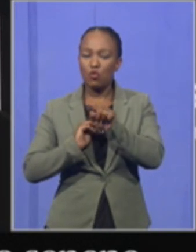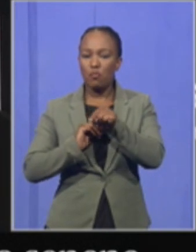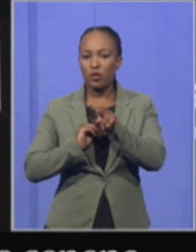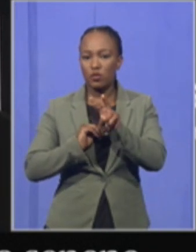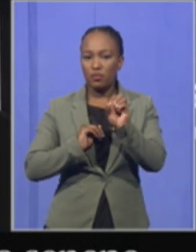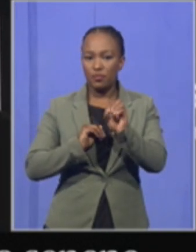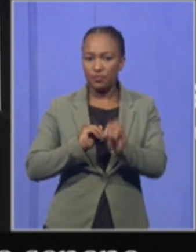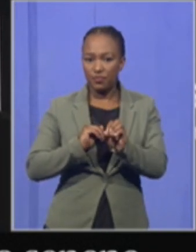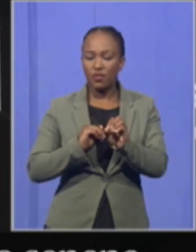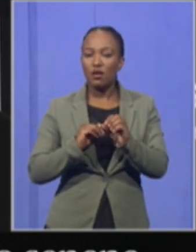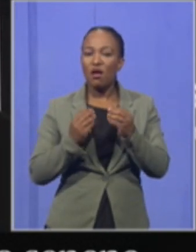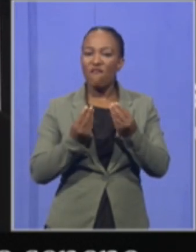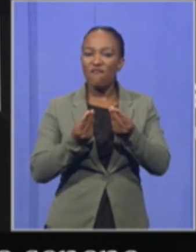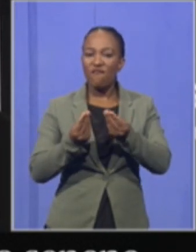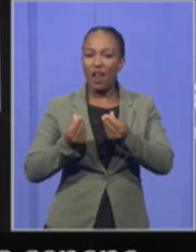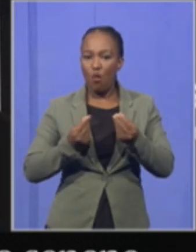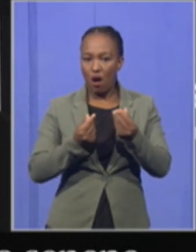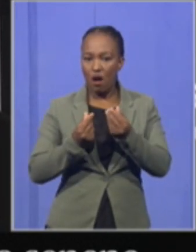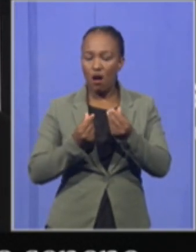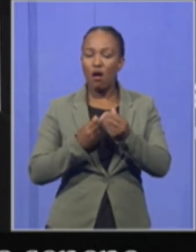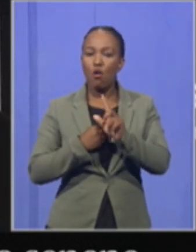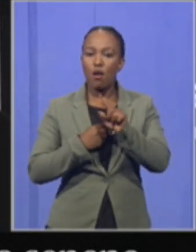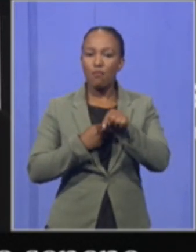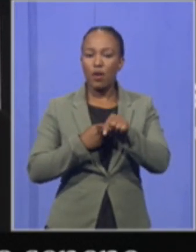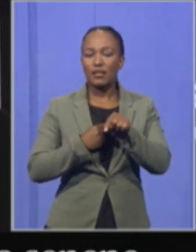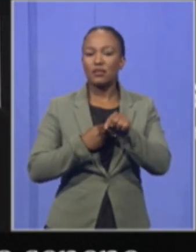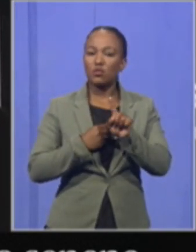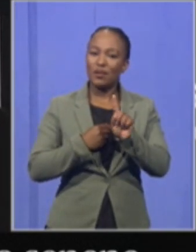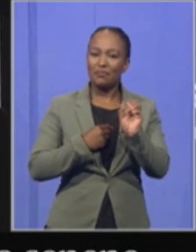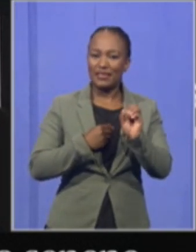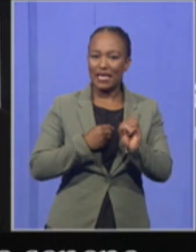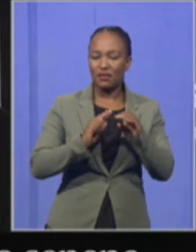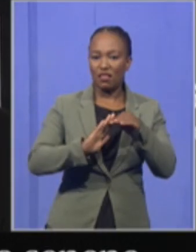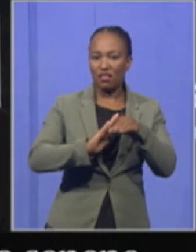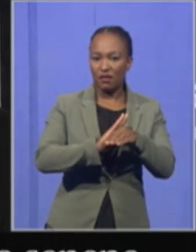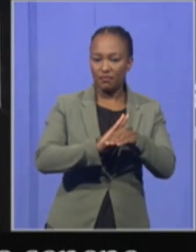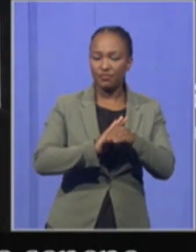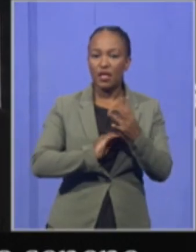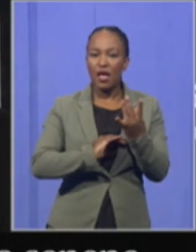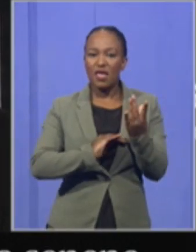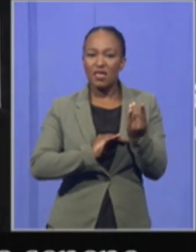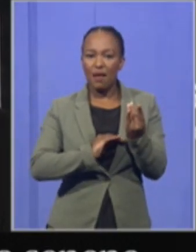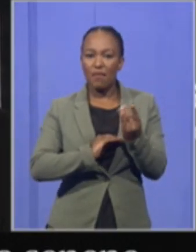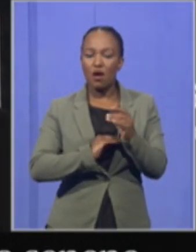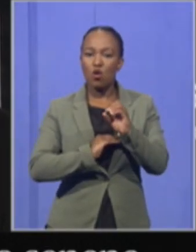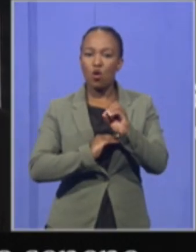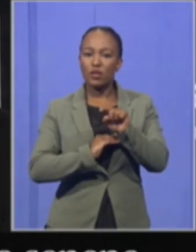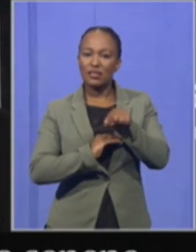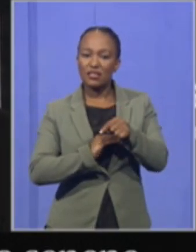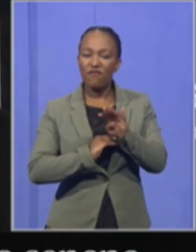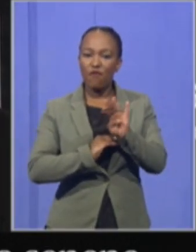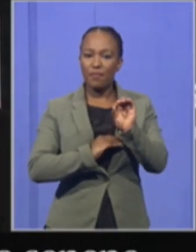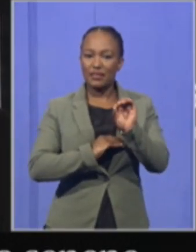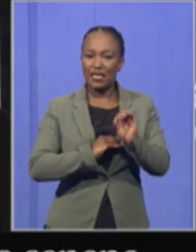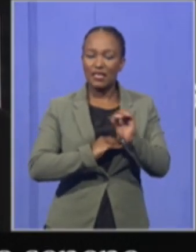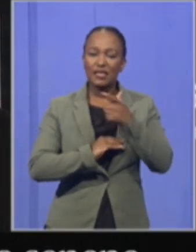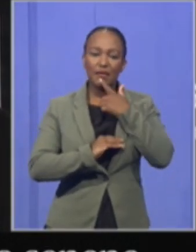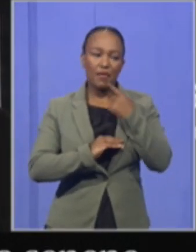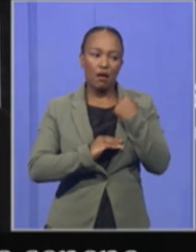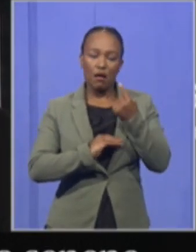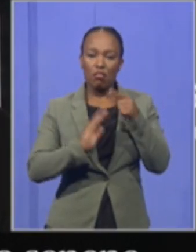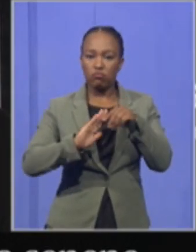and cake flour with a 1.1% decrease. Meat products are 0.4% lower than December